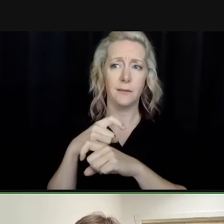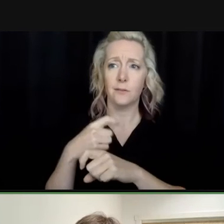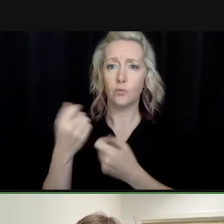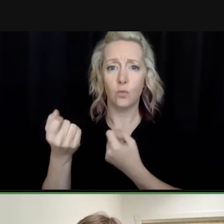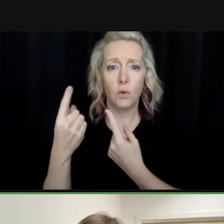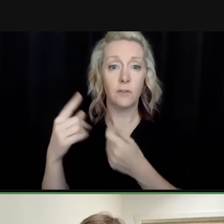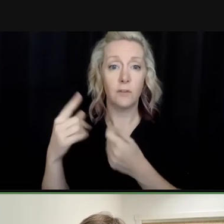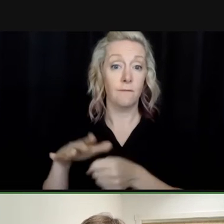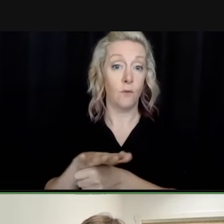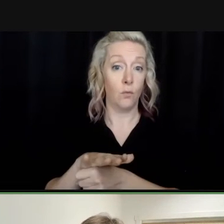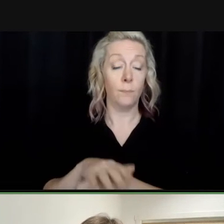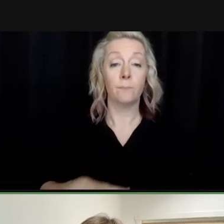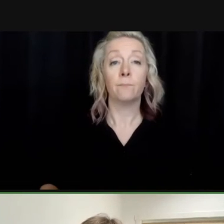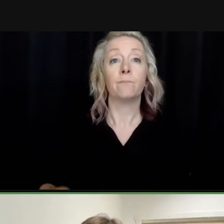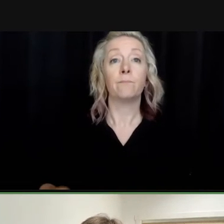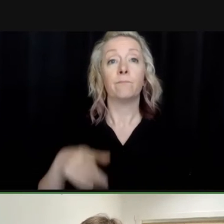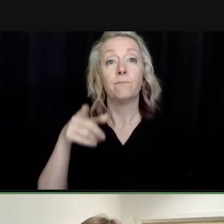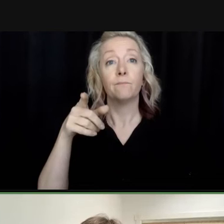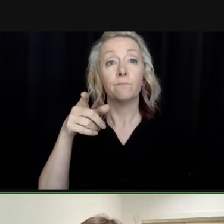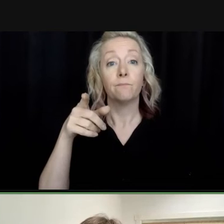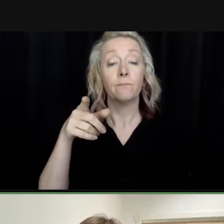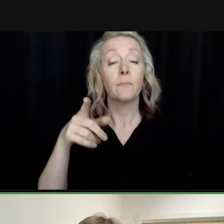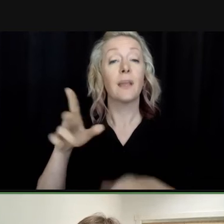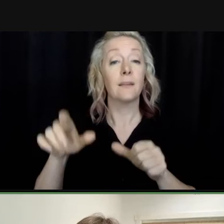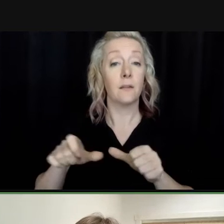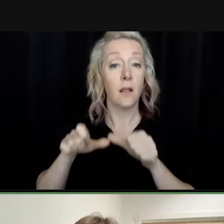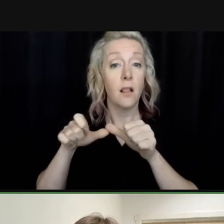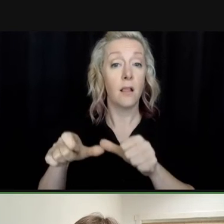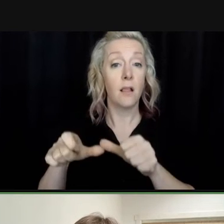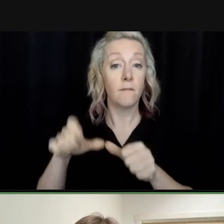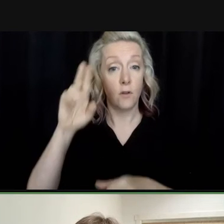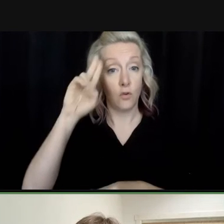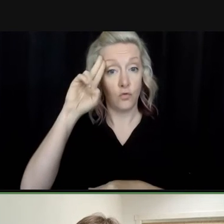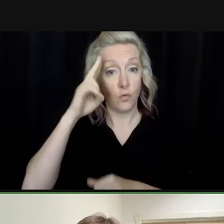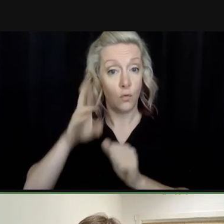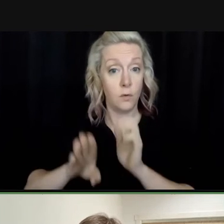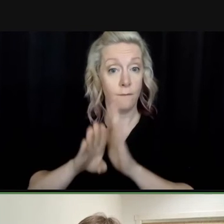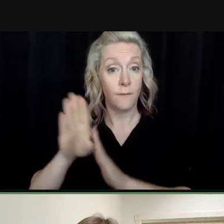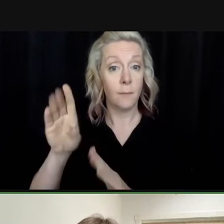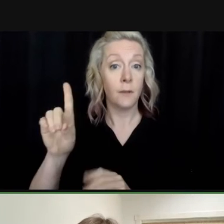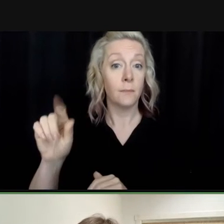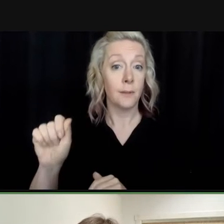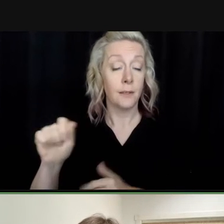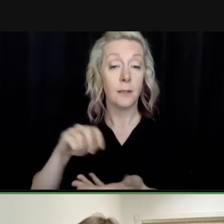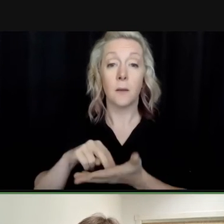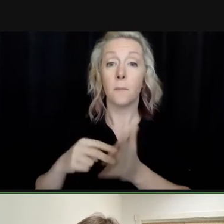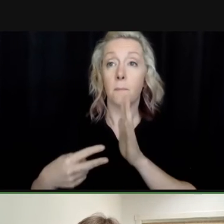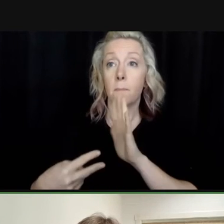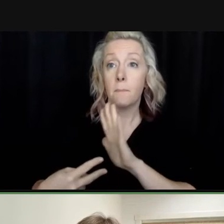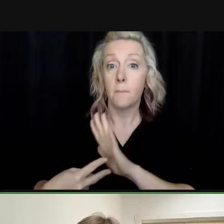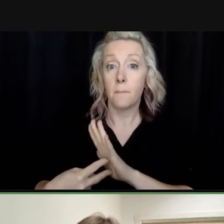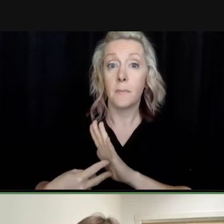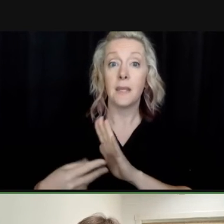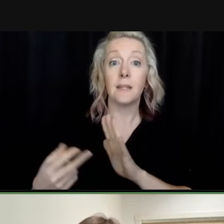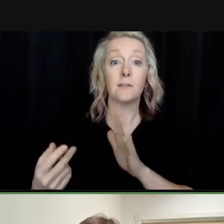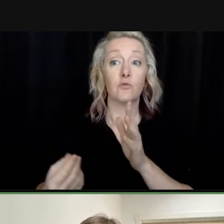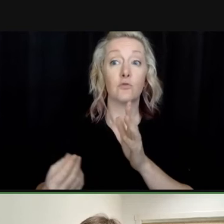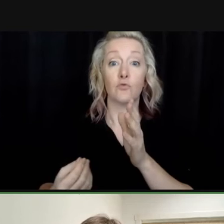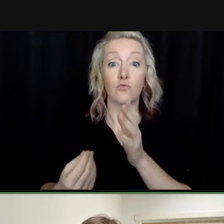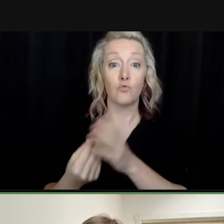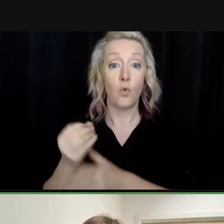understand. Autism is also a lifelong neurodevelopmental disability, so it's not something that individuals